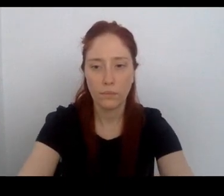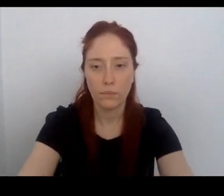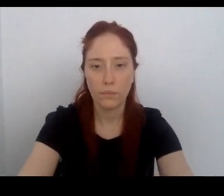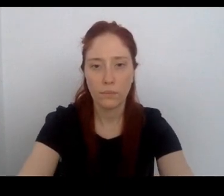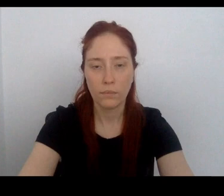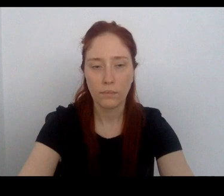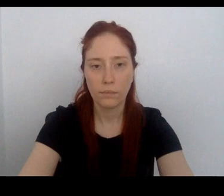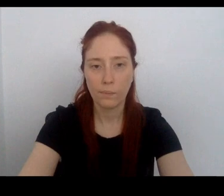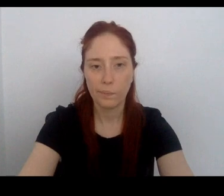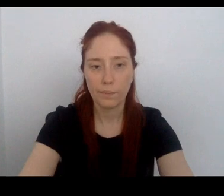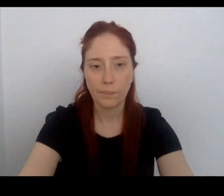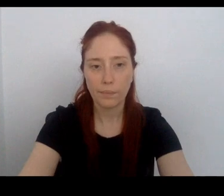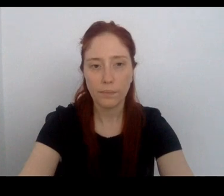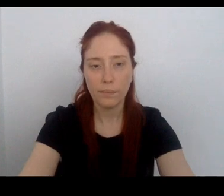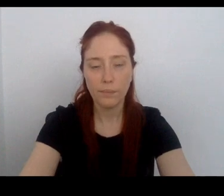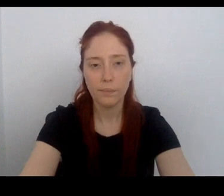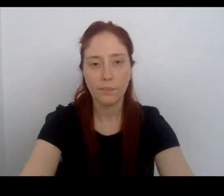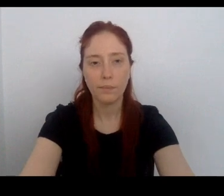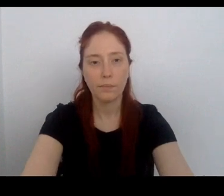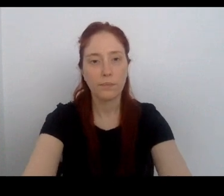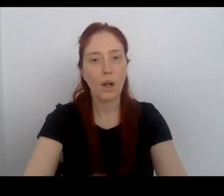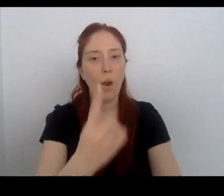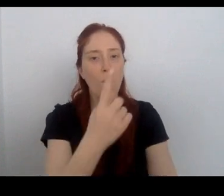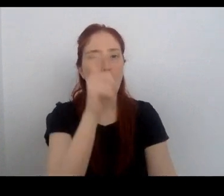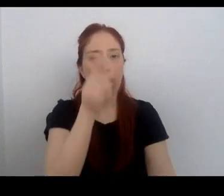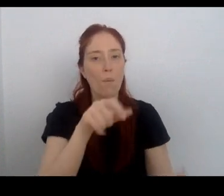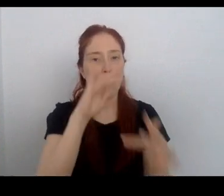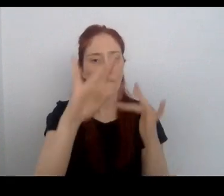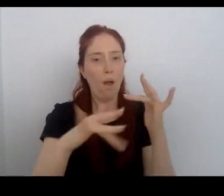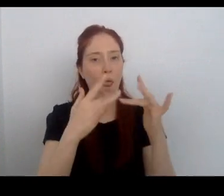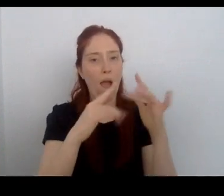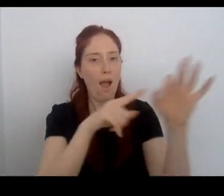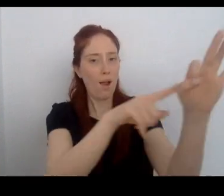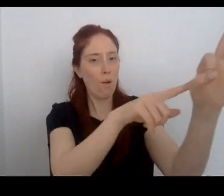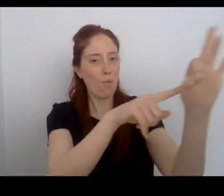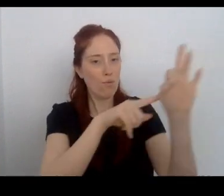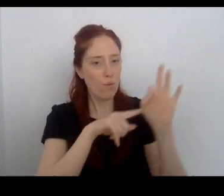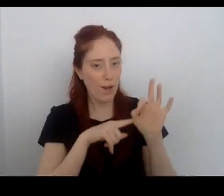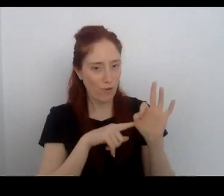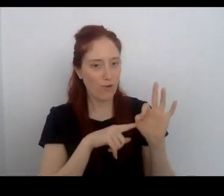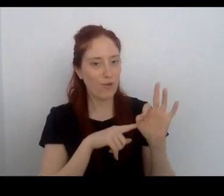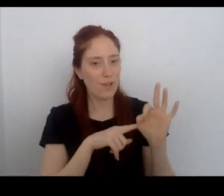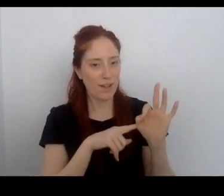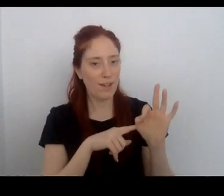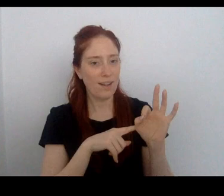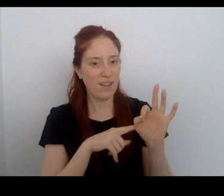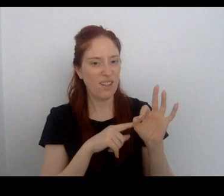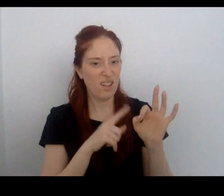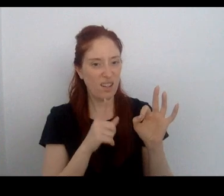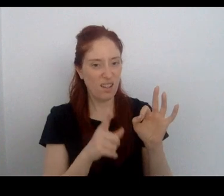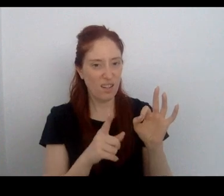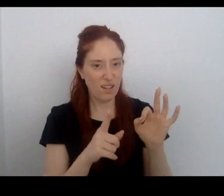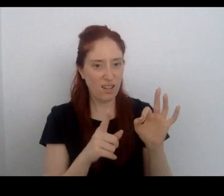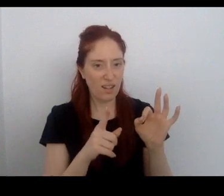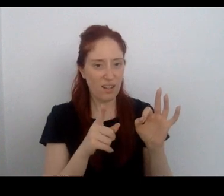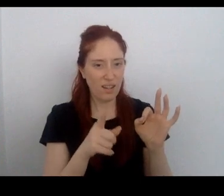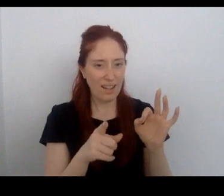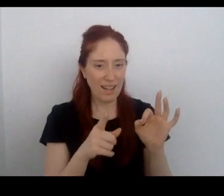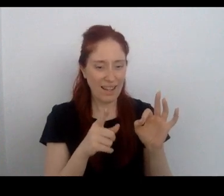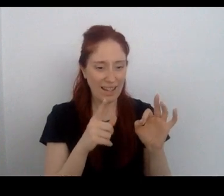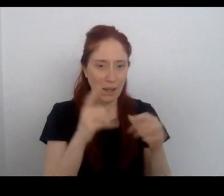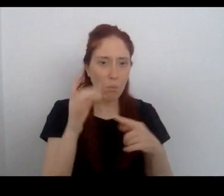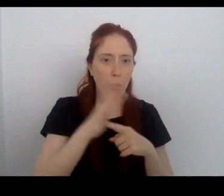Interestingly, John, someone asked a question just before as to whether it matters if your drawings are really messy.